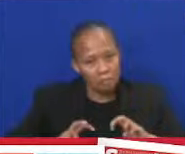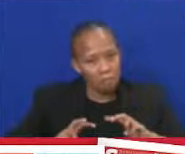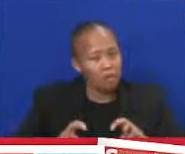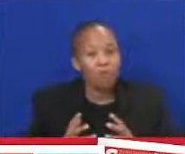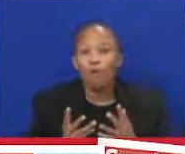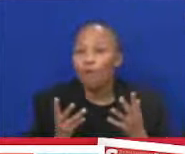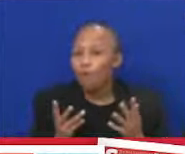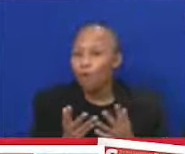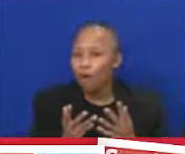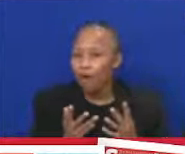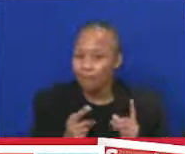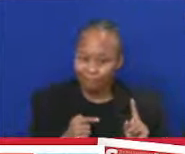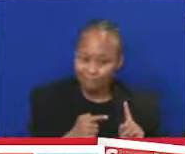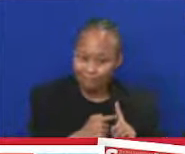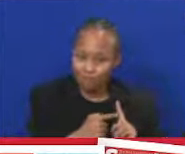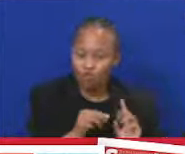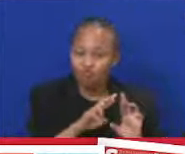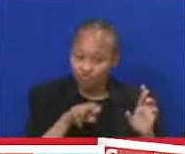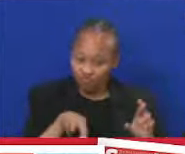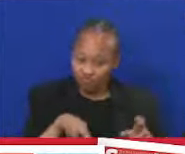Mtupanyama,